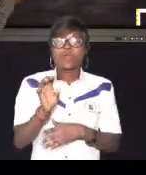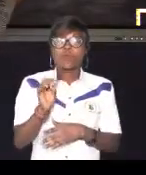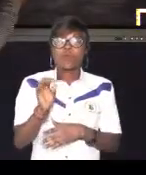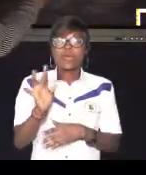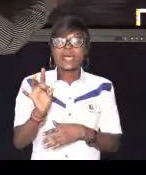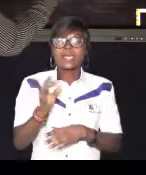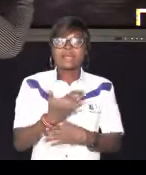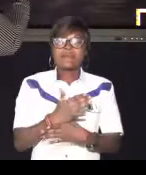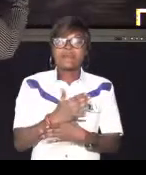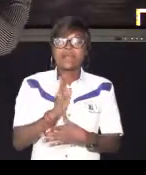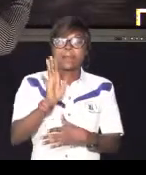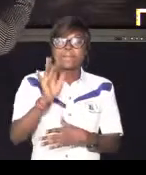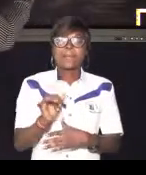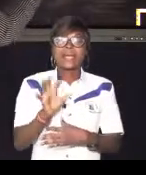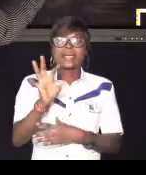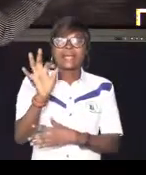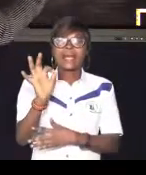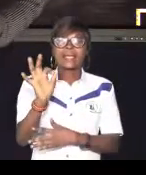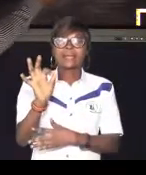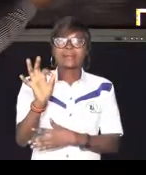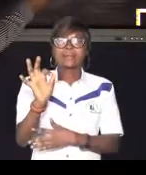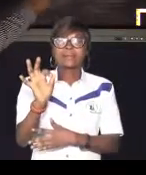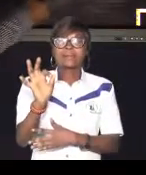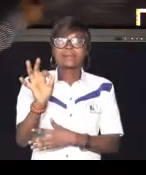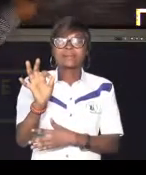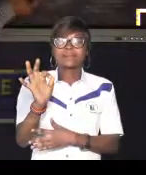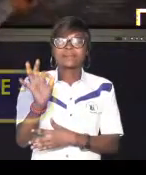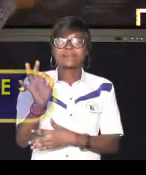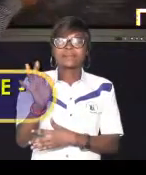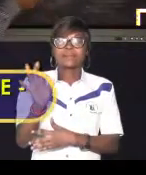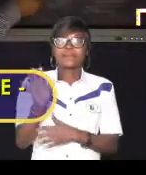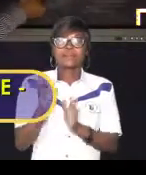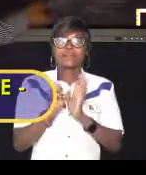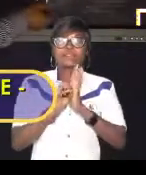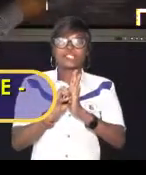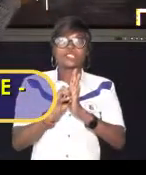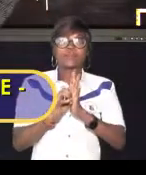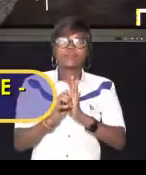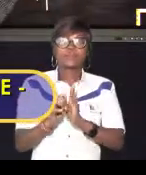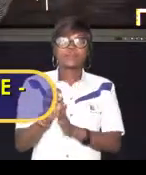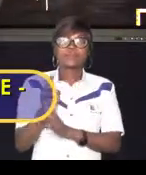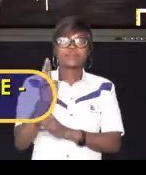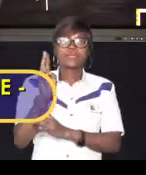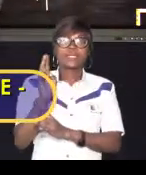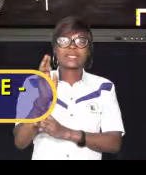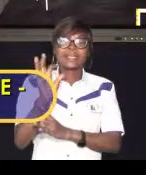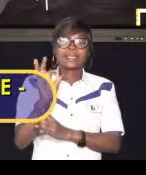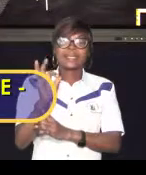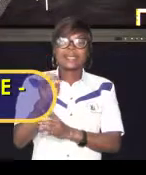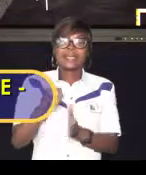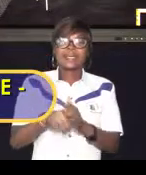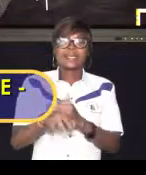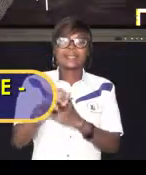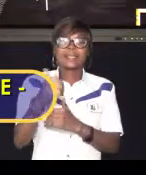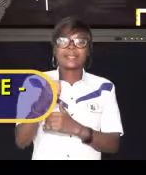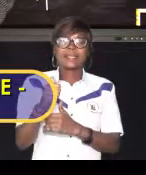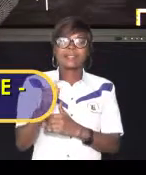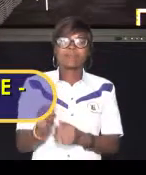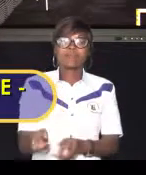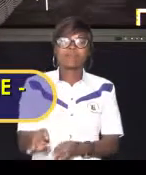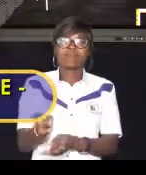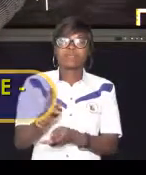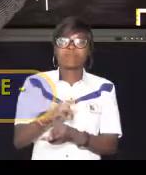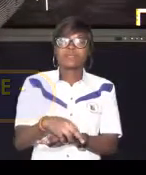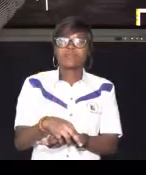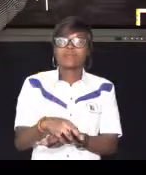see how that goes. 108 divided by 9. Now 9 goes here, 1. 9 goes in 10, 1.